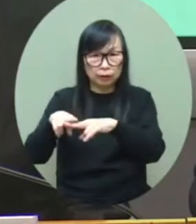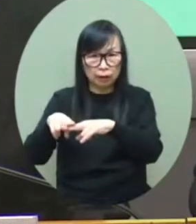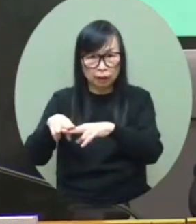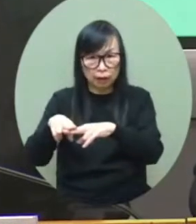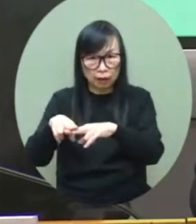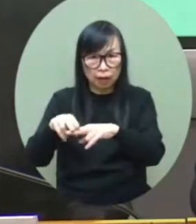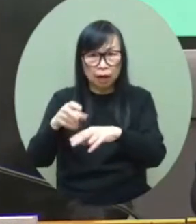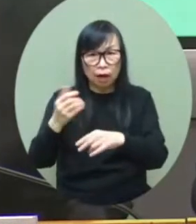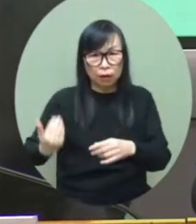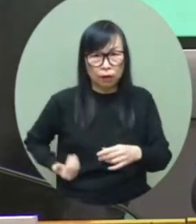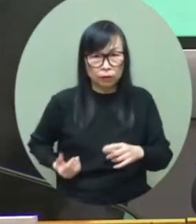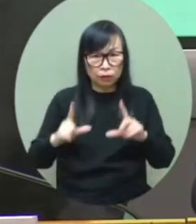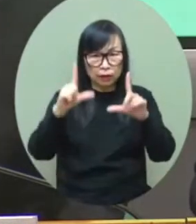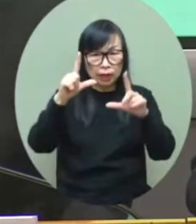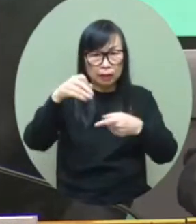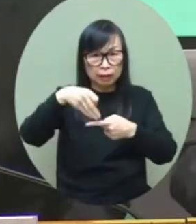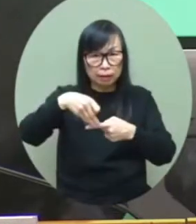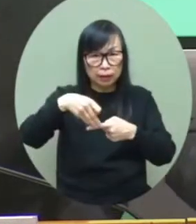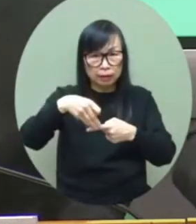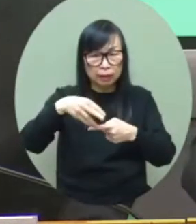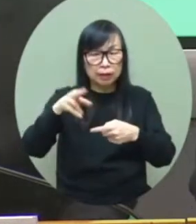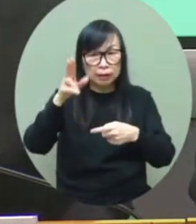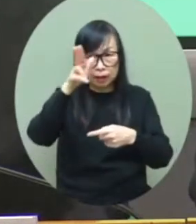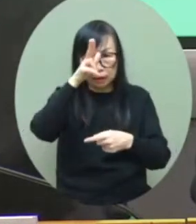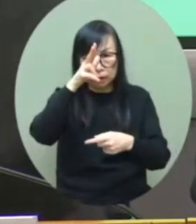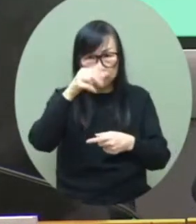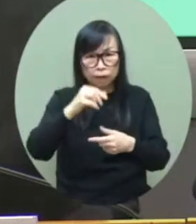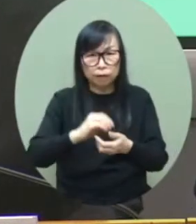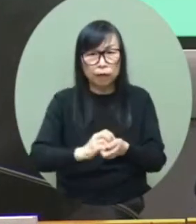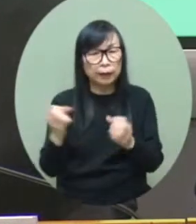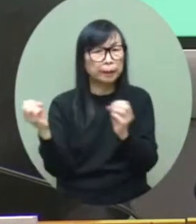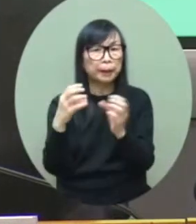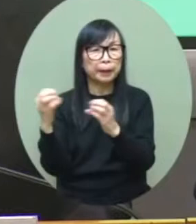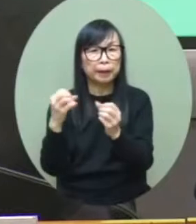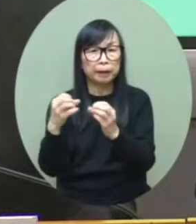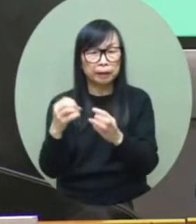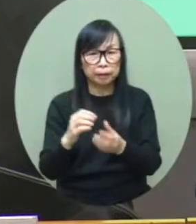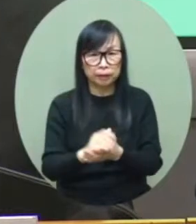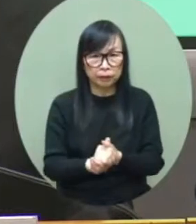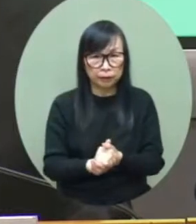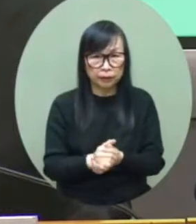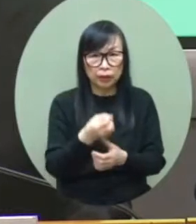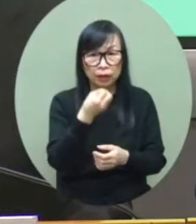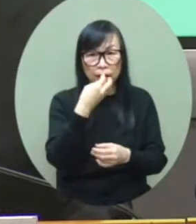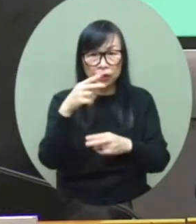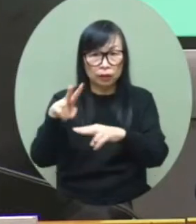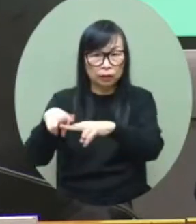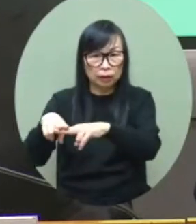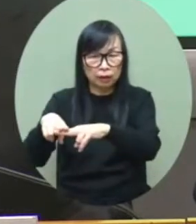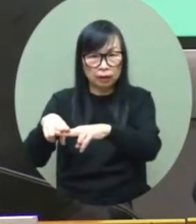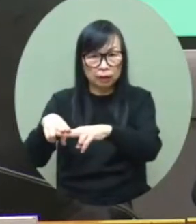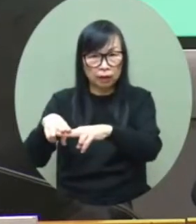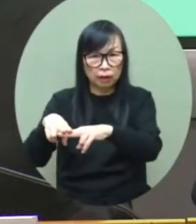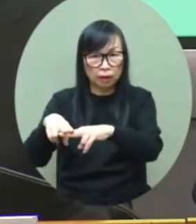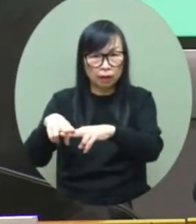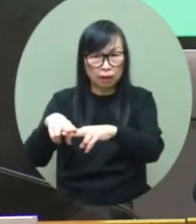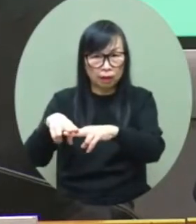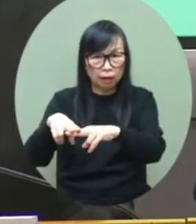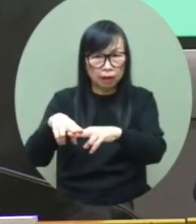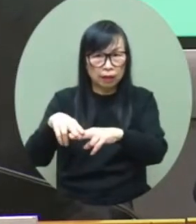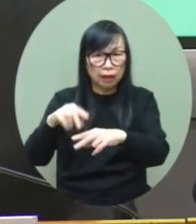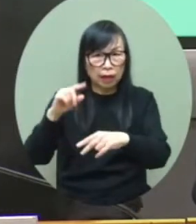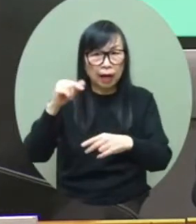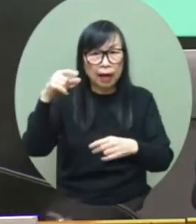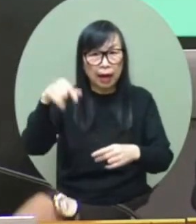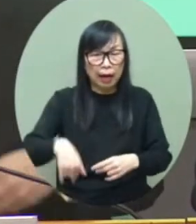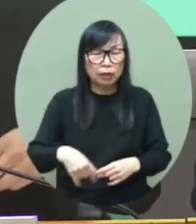media. Now, as the chief executive pointed out, we have the HASLG government has had discussions with